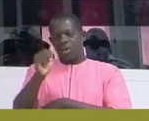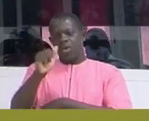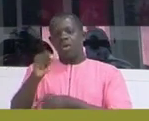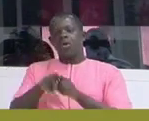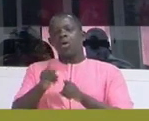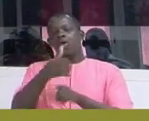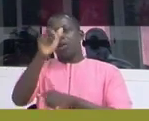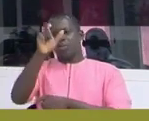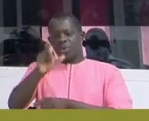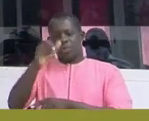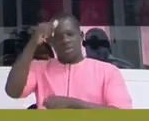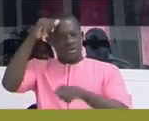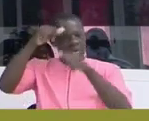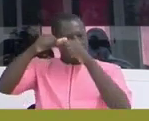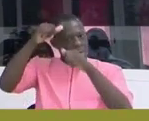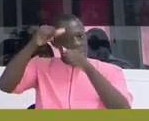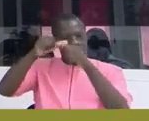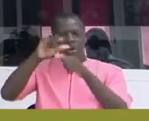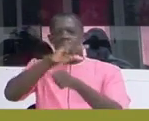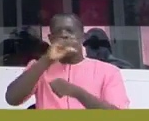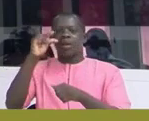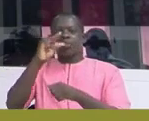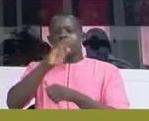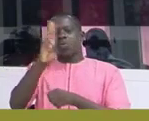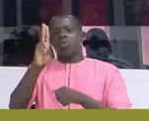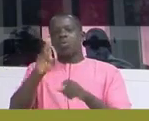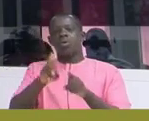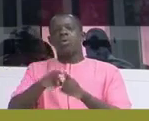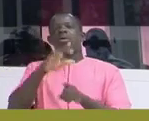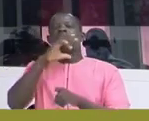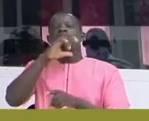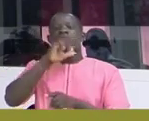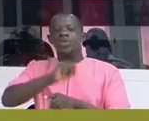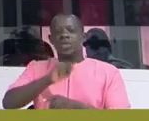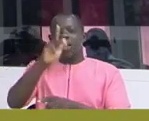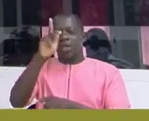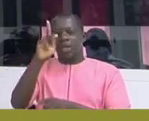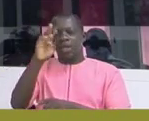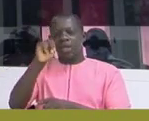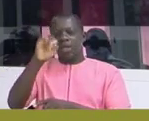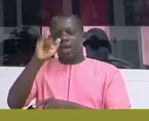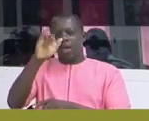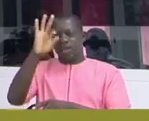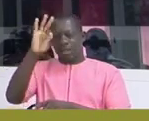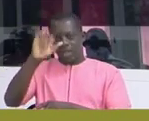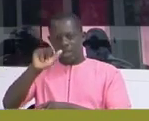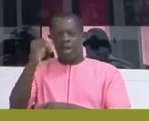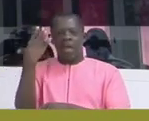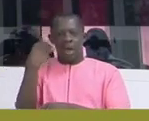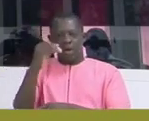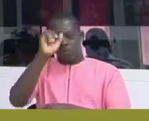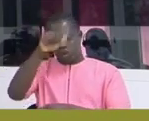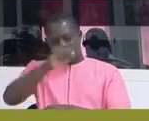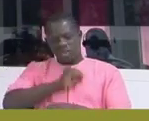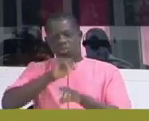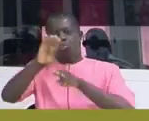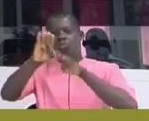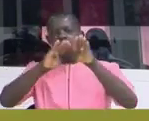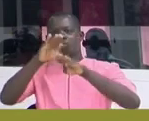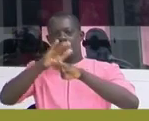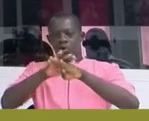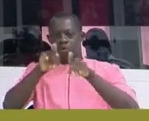There was another man whose name I cannot remember. Mr. Ka, how did you moved on with your life with your